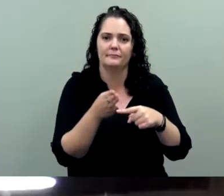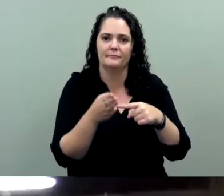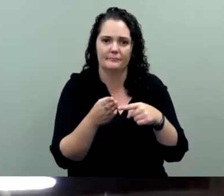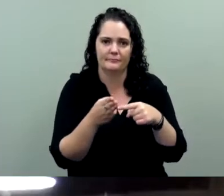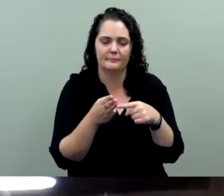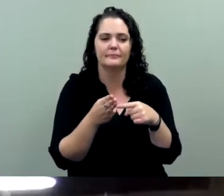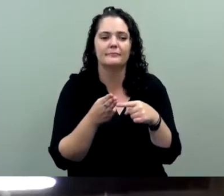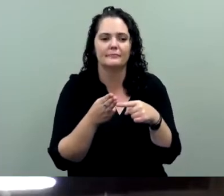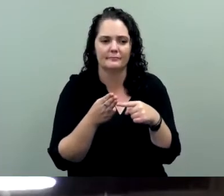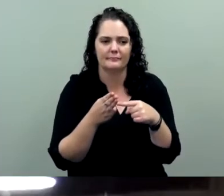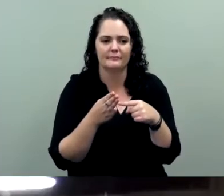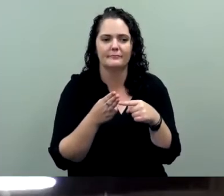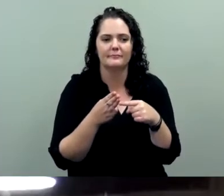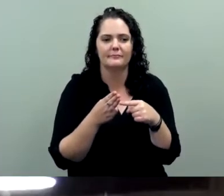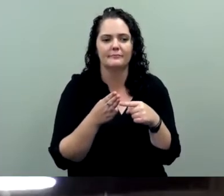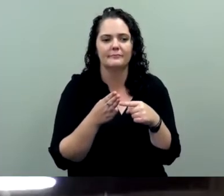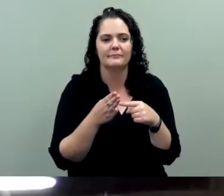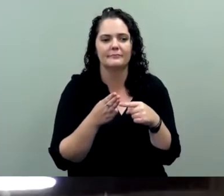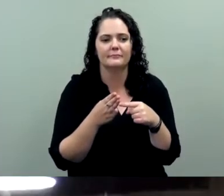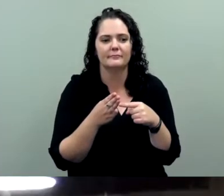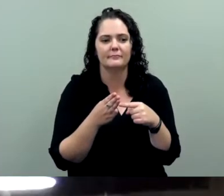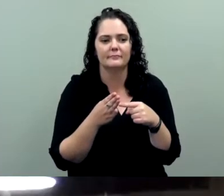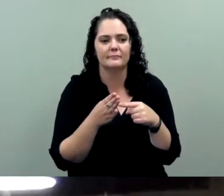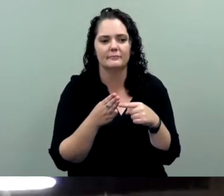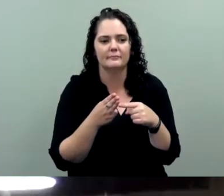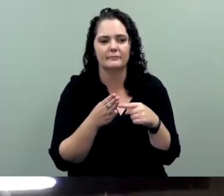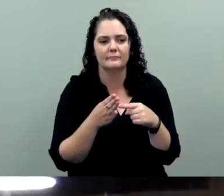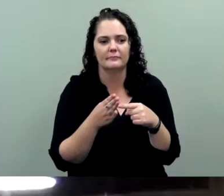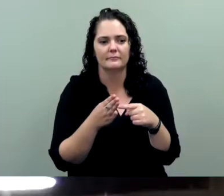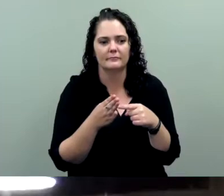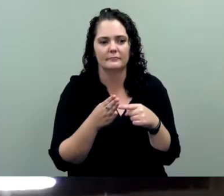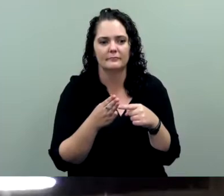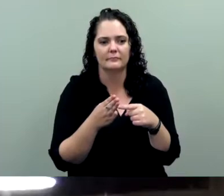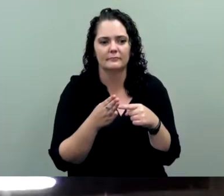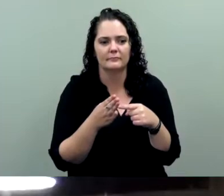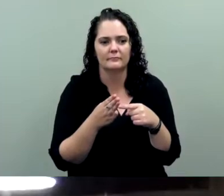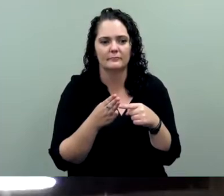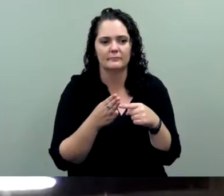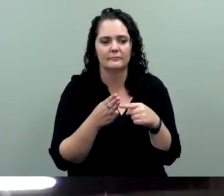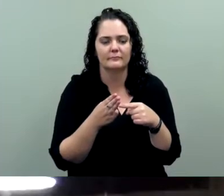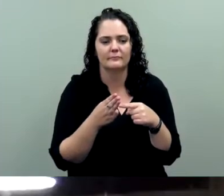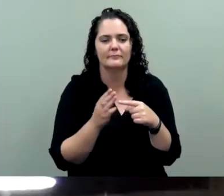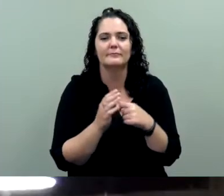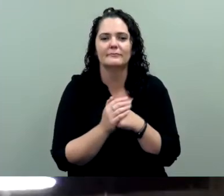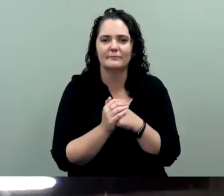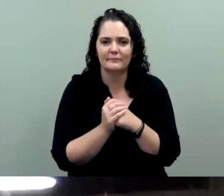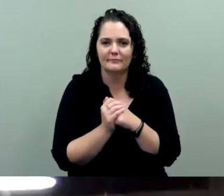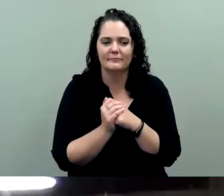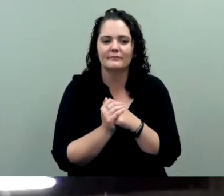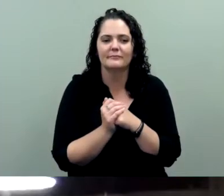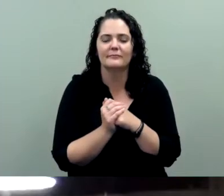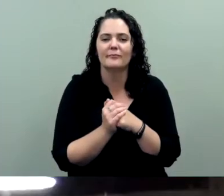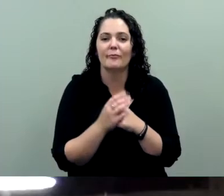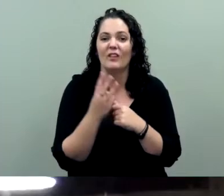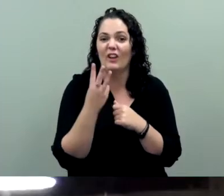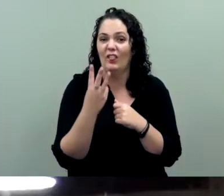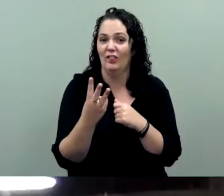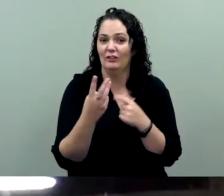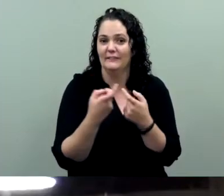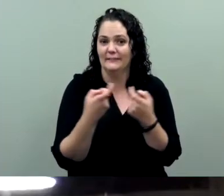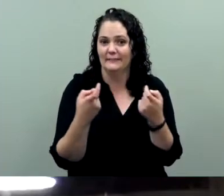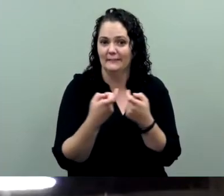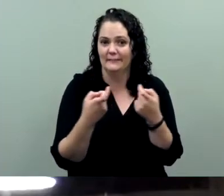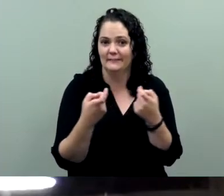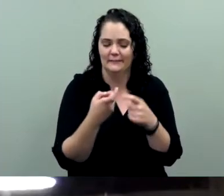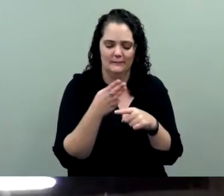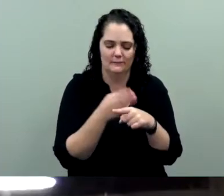on the tip of my finger. And this one I'll do 3 times, so it's nice and tight. All right, so now I've got the 3 rubber bands on my finger. And